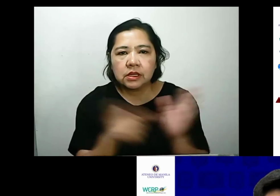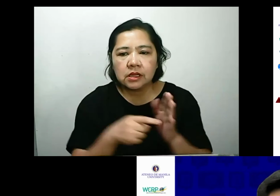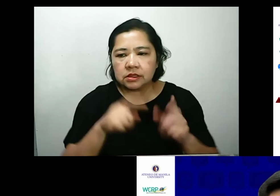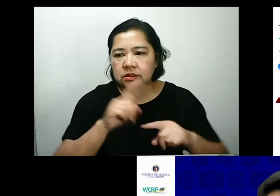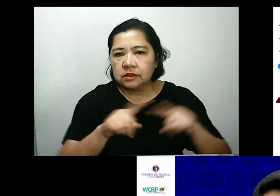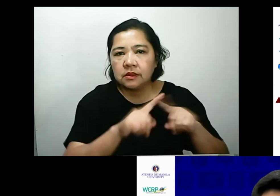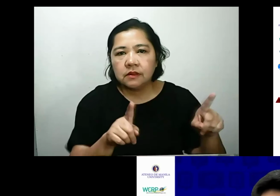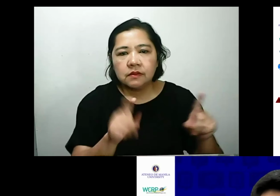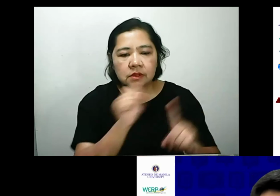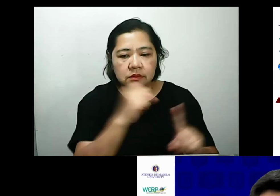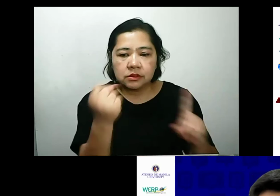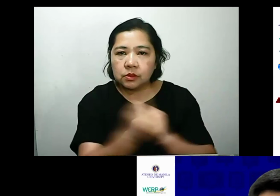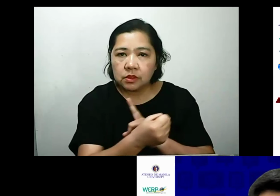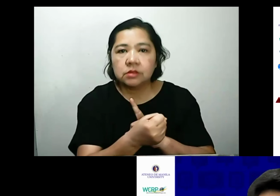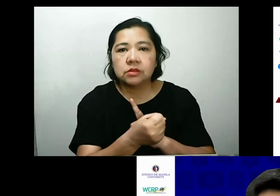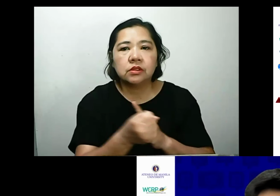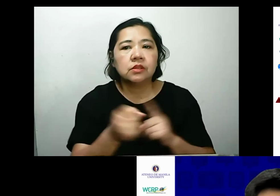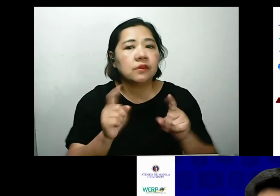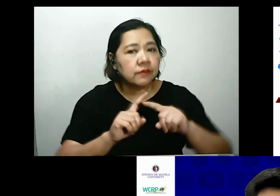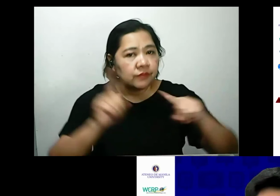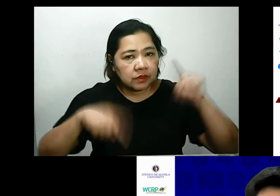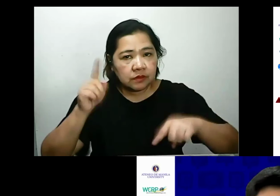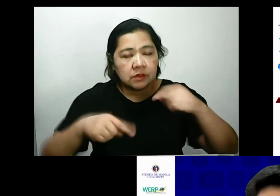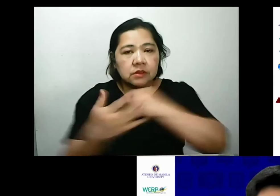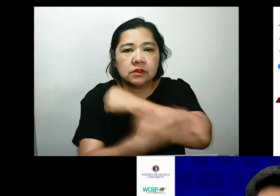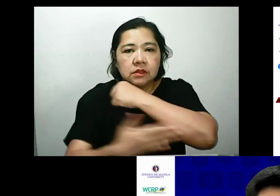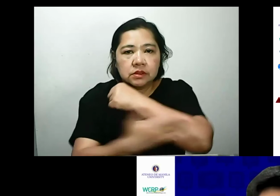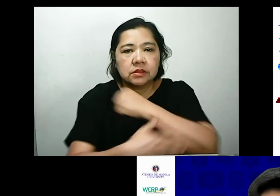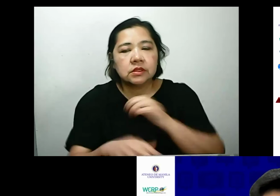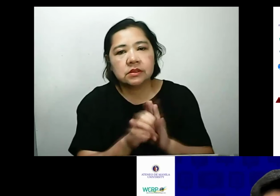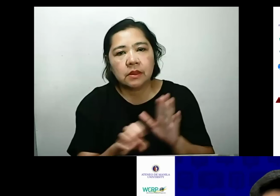national circumstances of different countries. So for example,